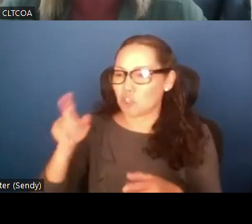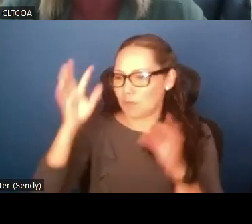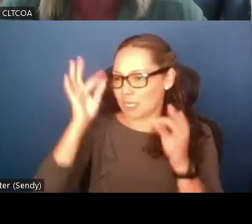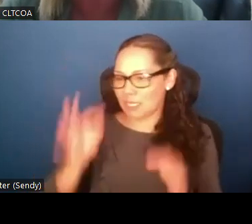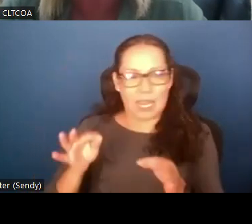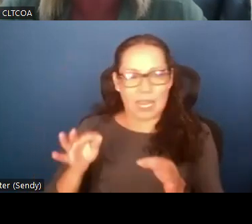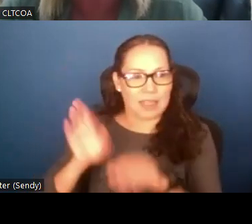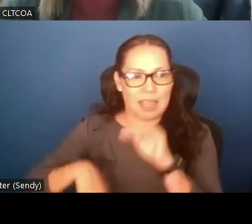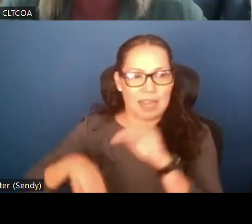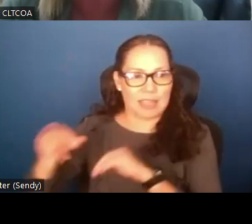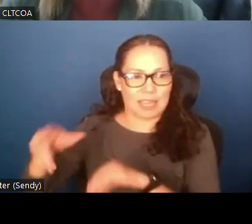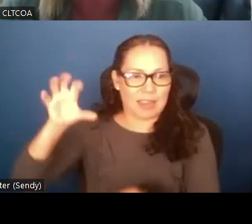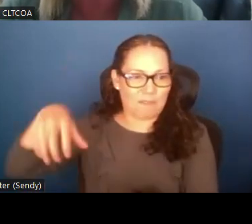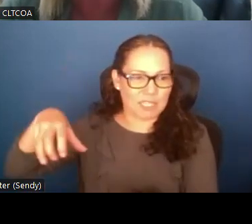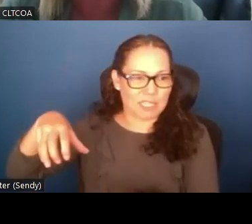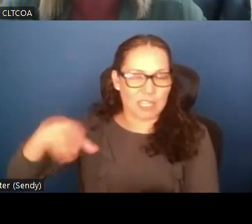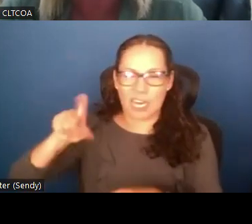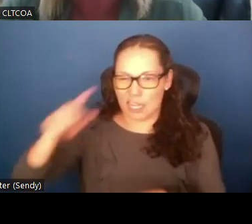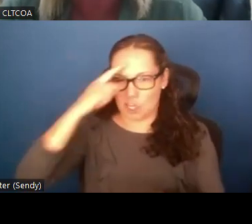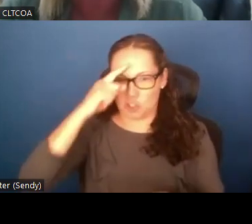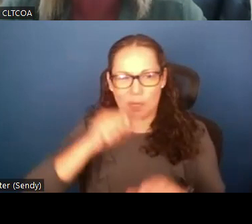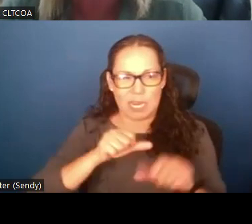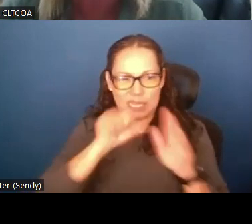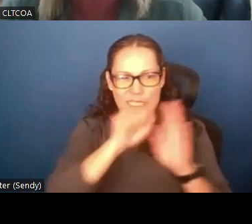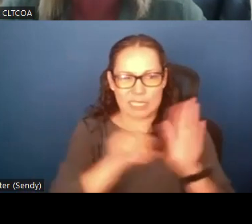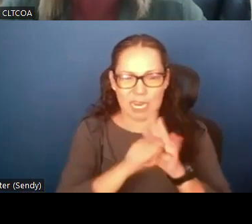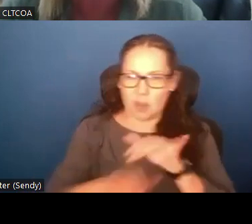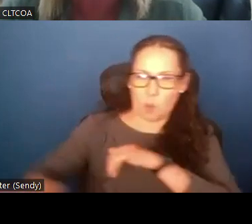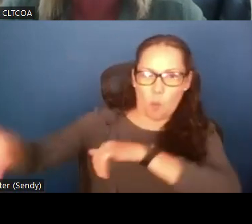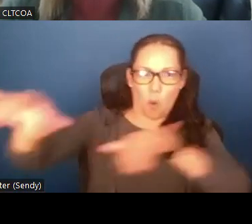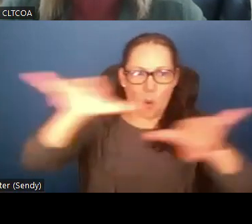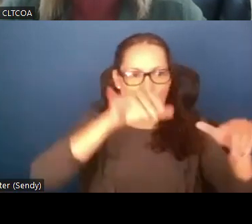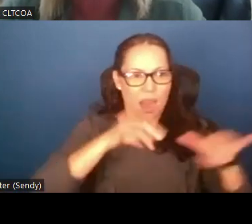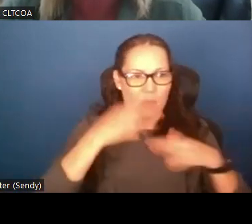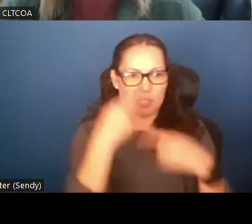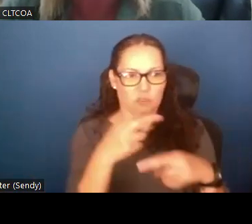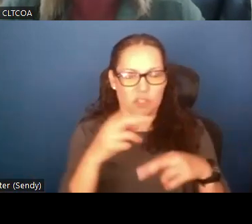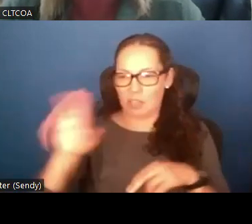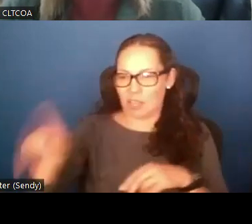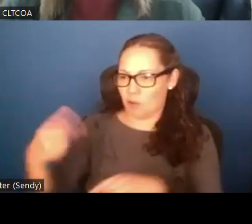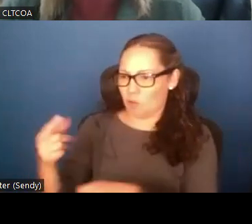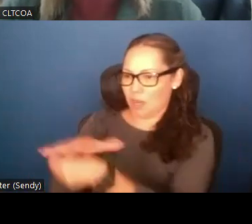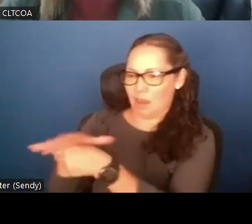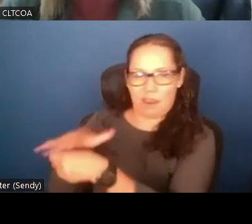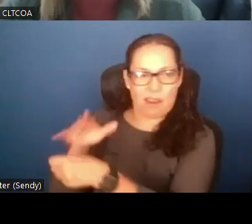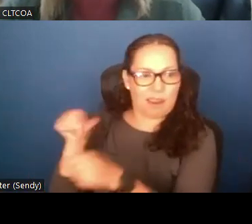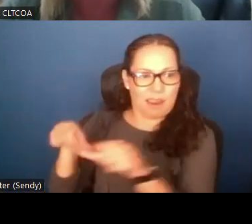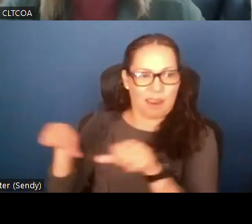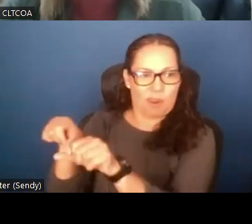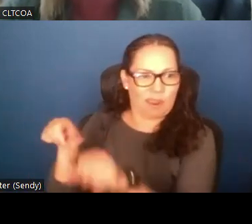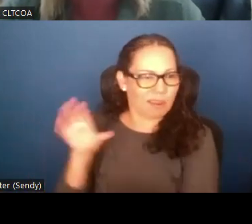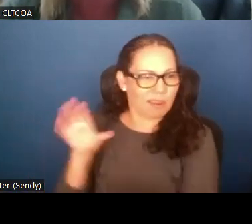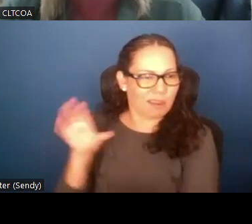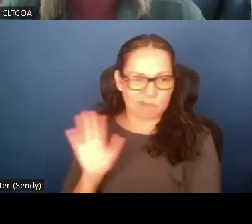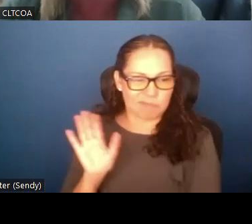individual facilities. It needs to be a statewide restriction, not an individual area. Tracking that. Thank you, Karen.